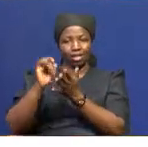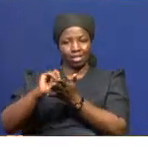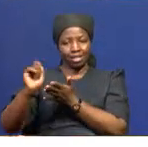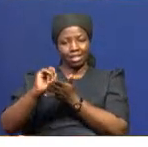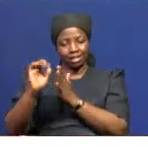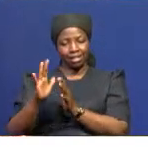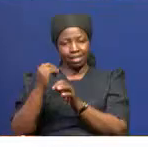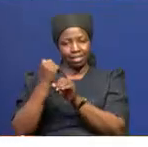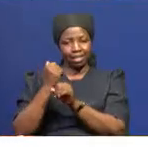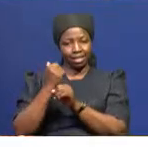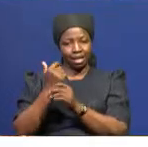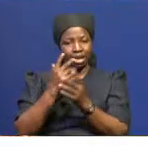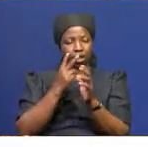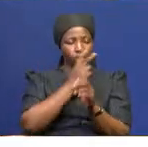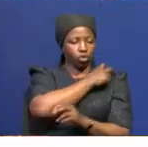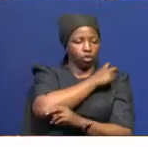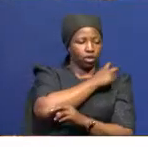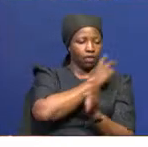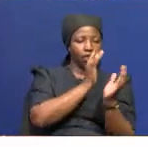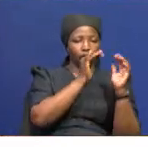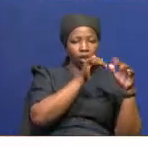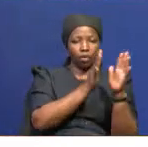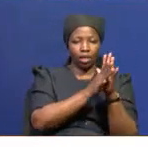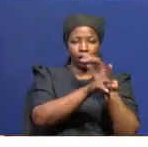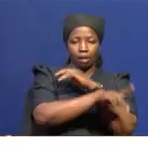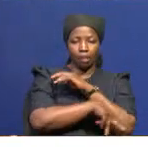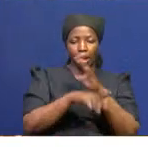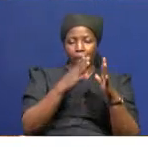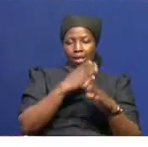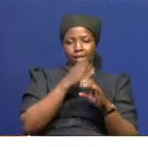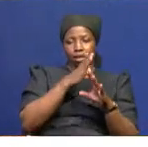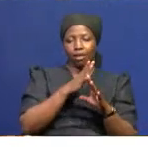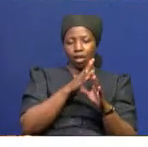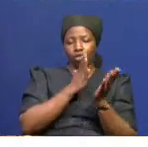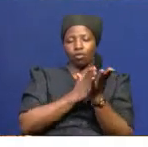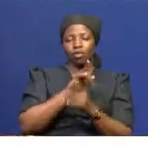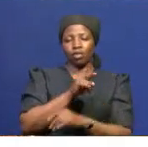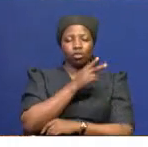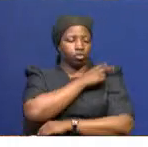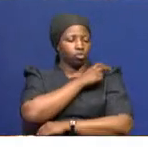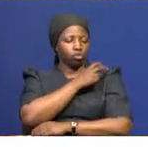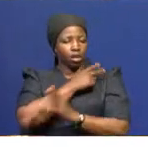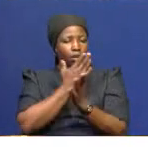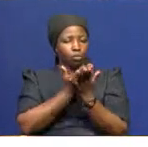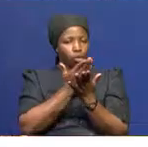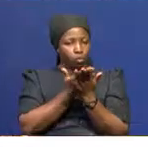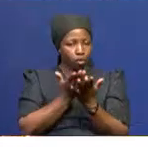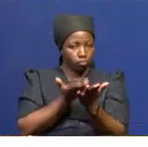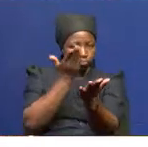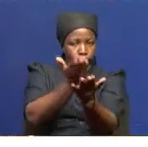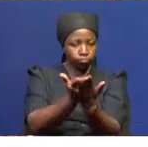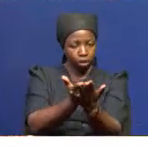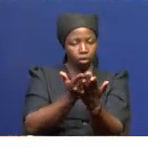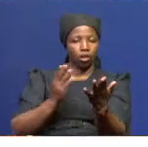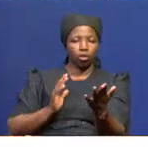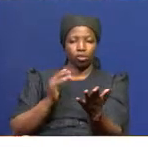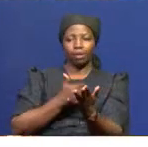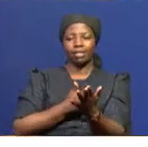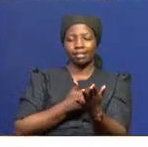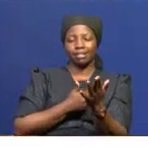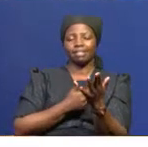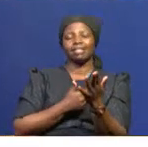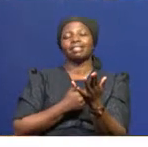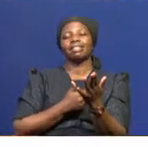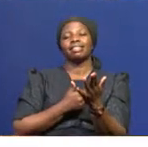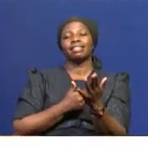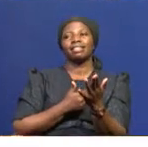consultative forums with the primary stakeholders. Through these consultations and the proposals submitted to the committee, the following draft bills